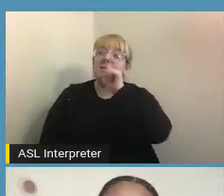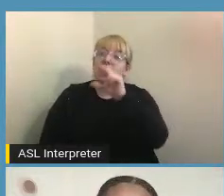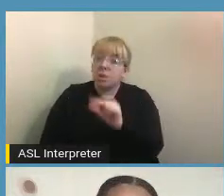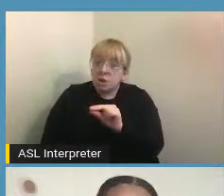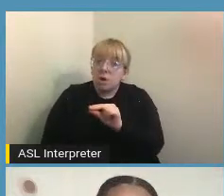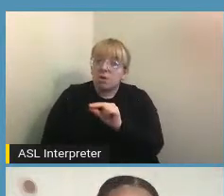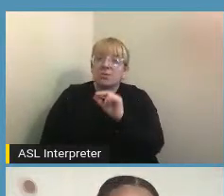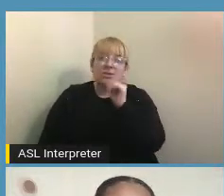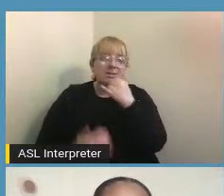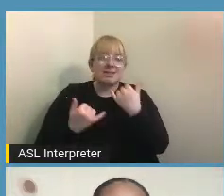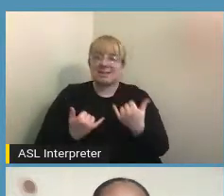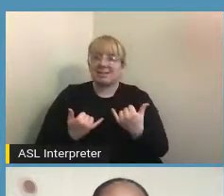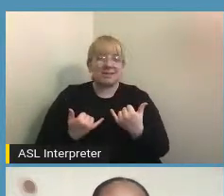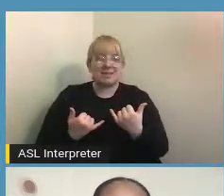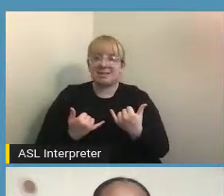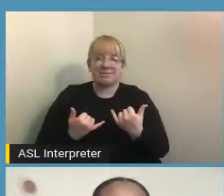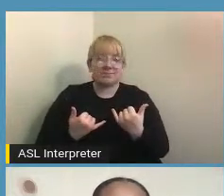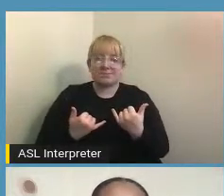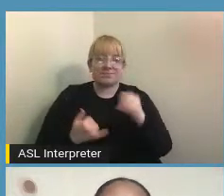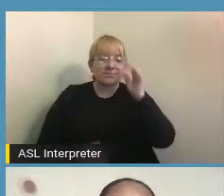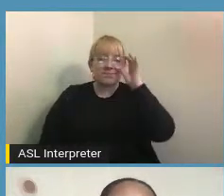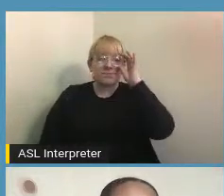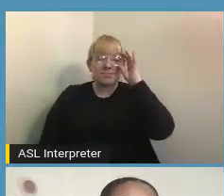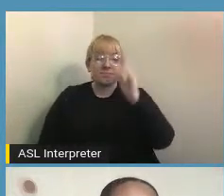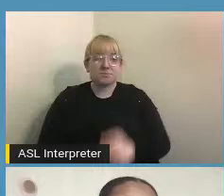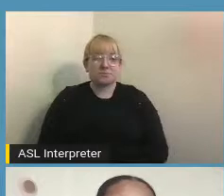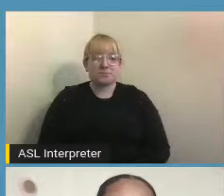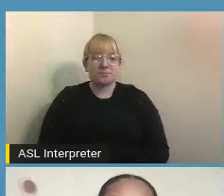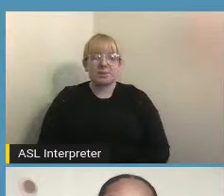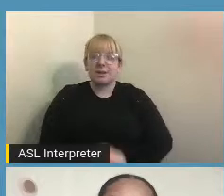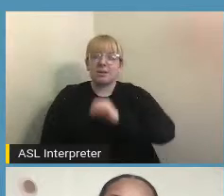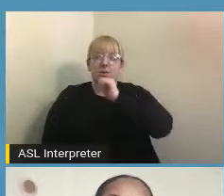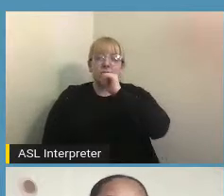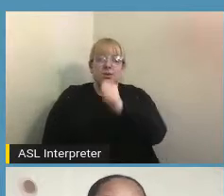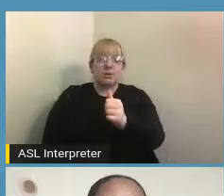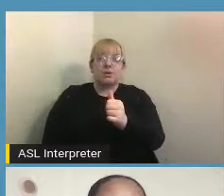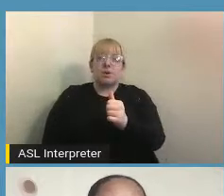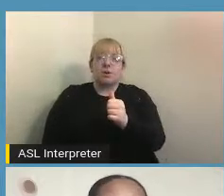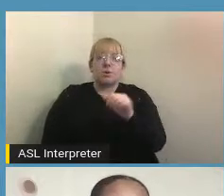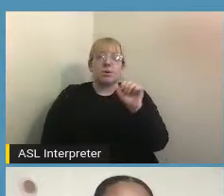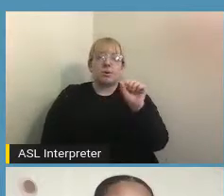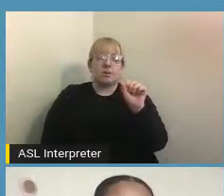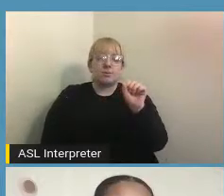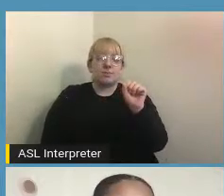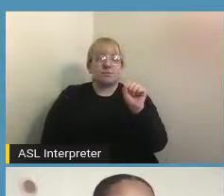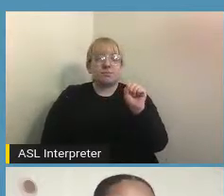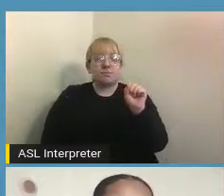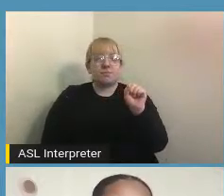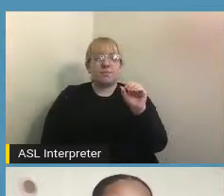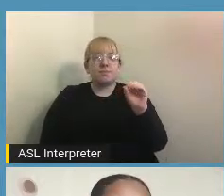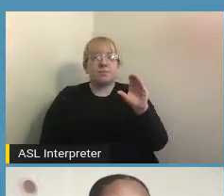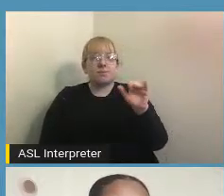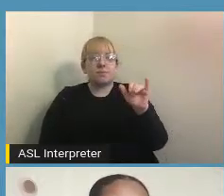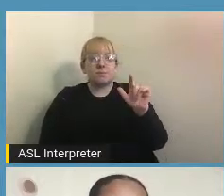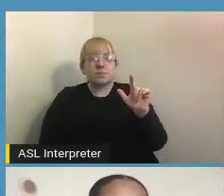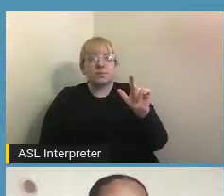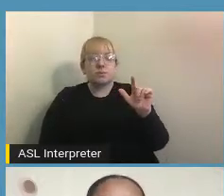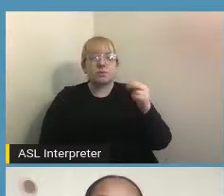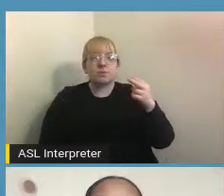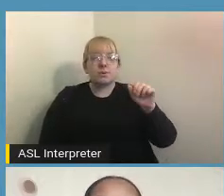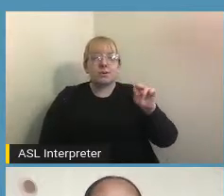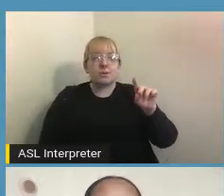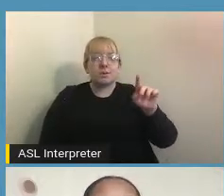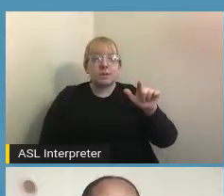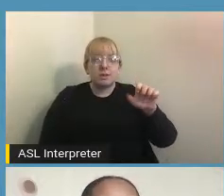just not right now. And don't hand over your social handles or anything